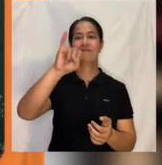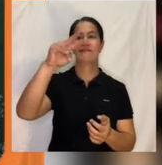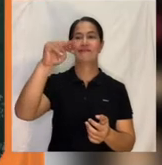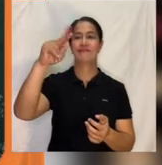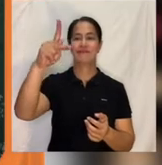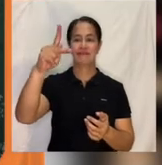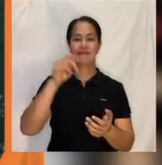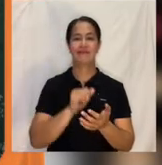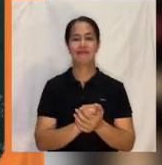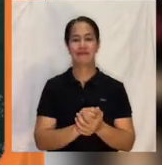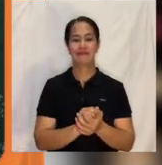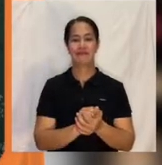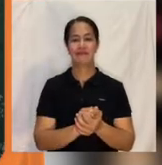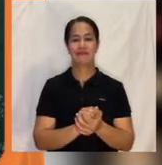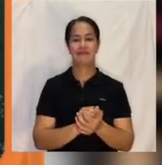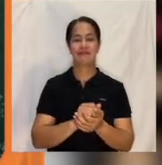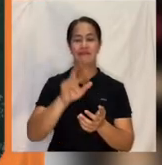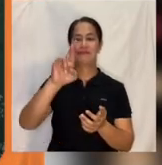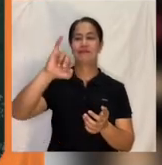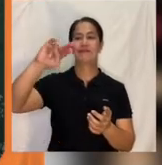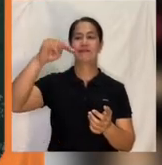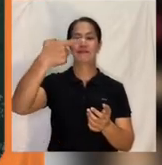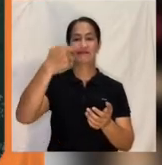Sink, ring,